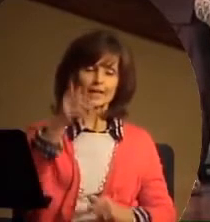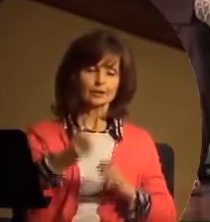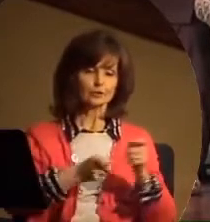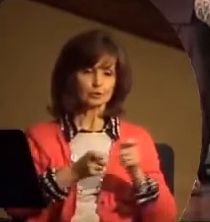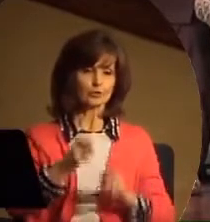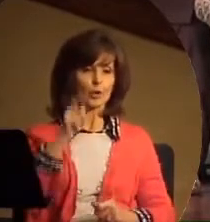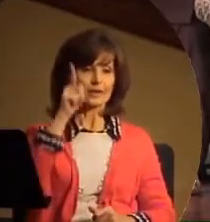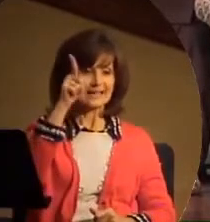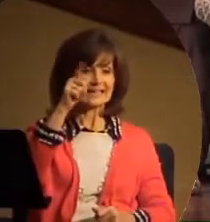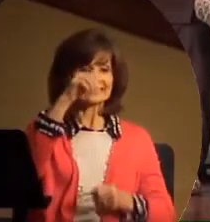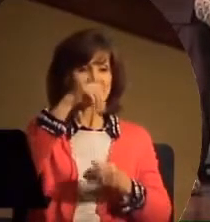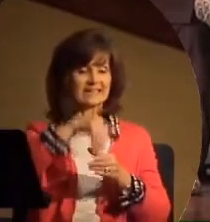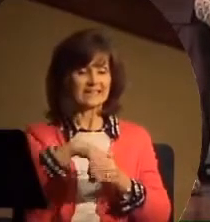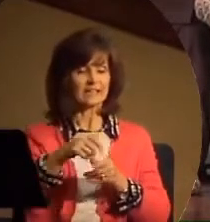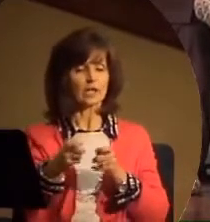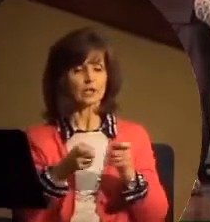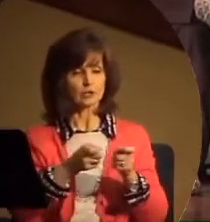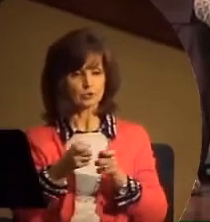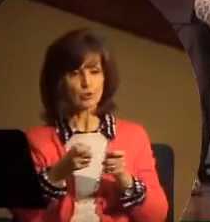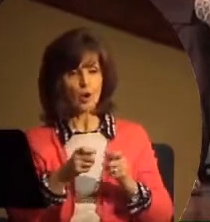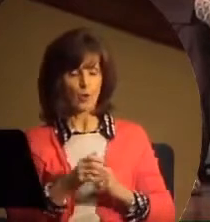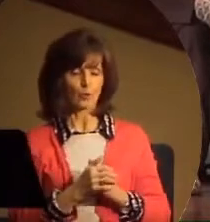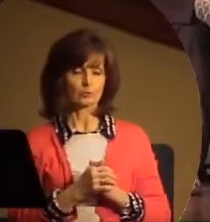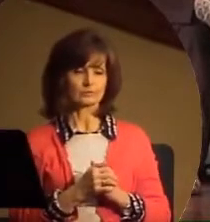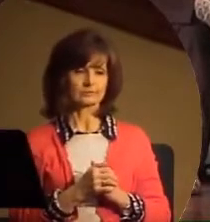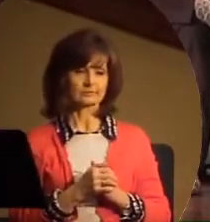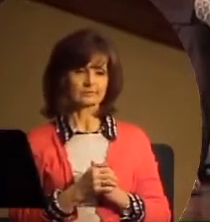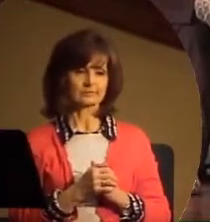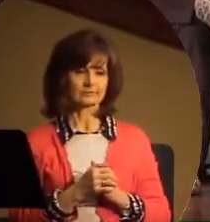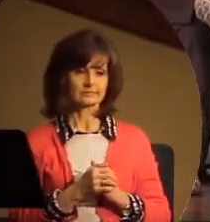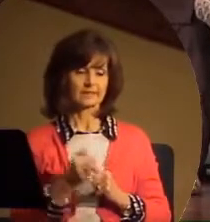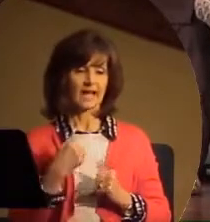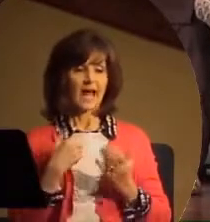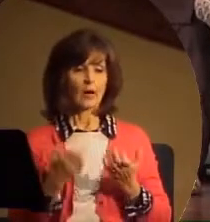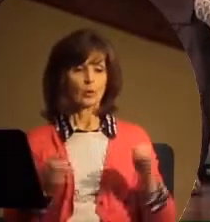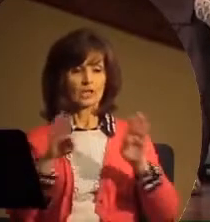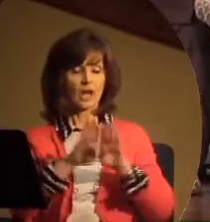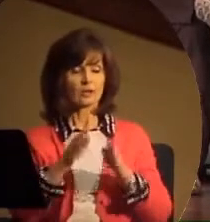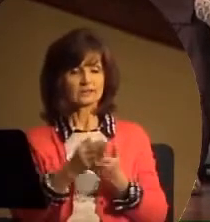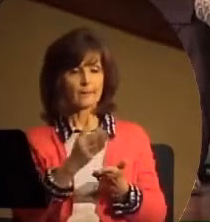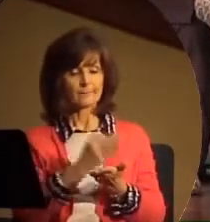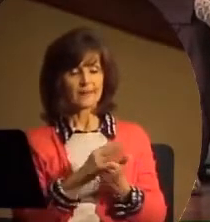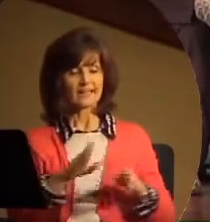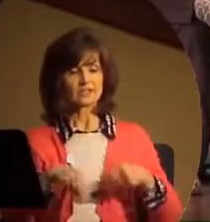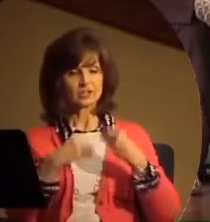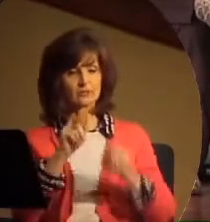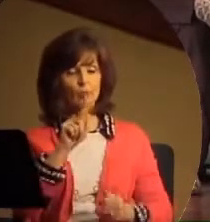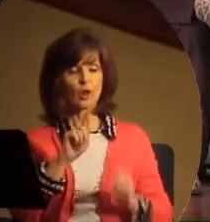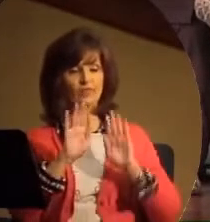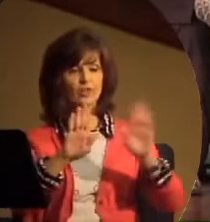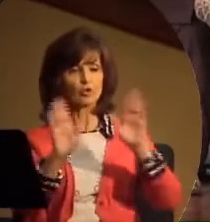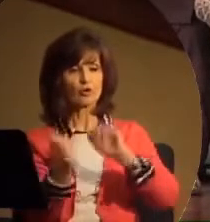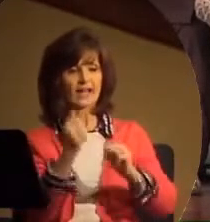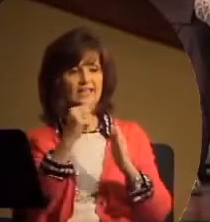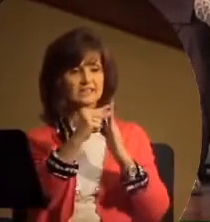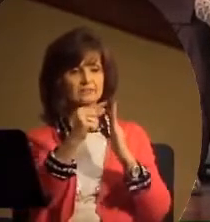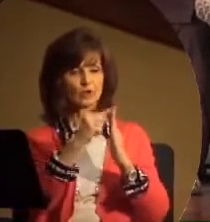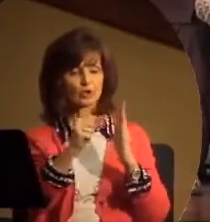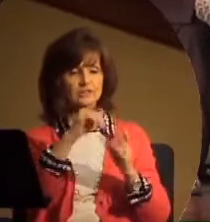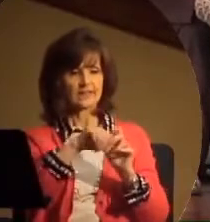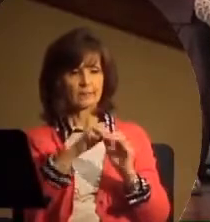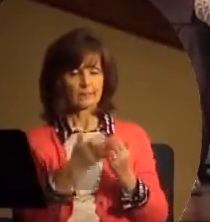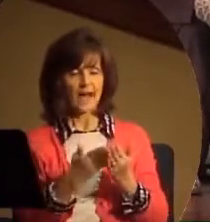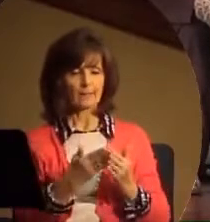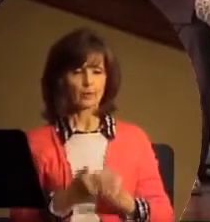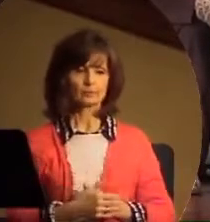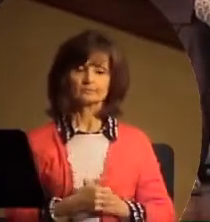is in control. And I want to close by giving you one of the greatest verses in the Bible.